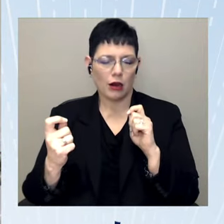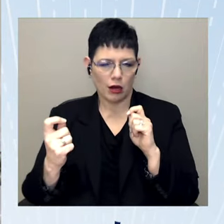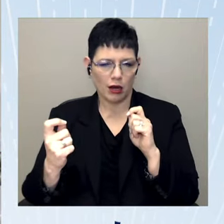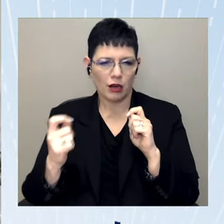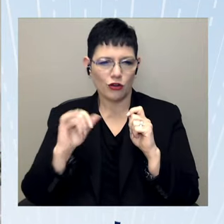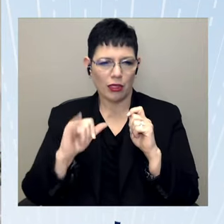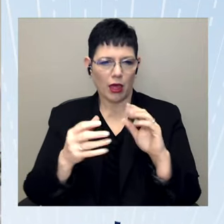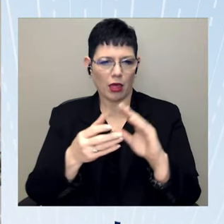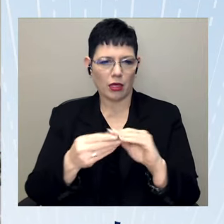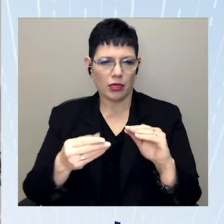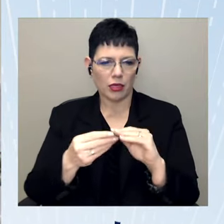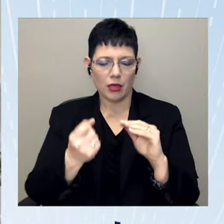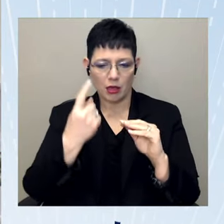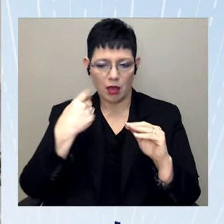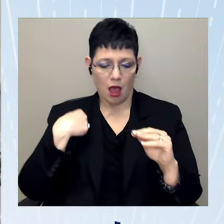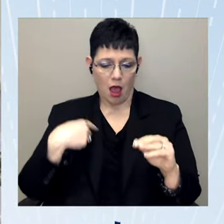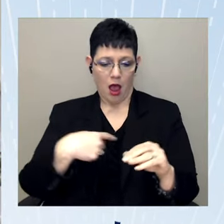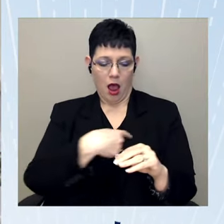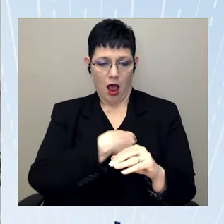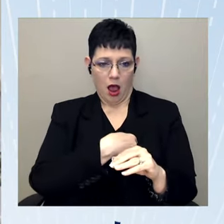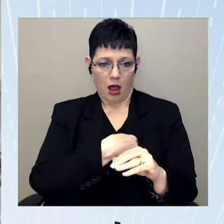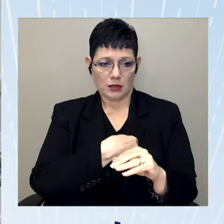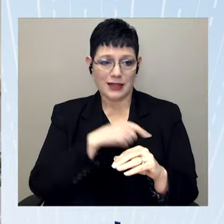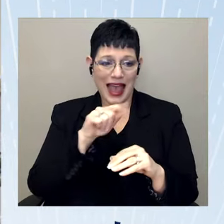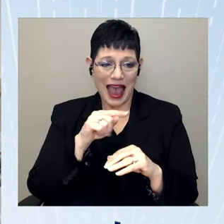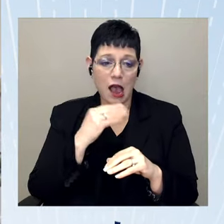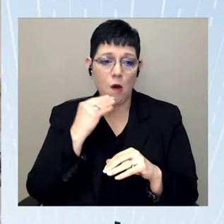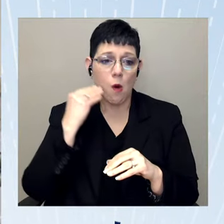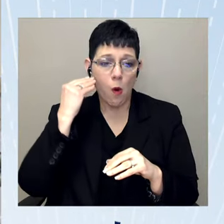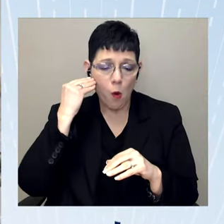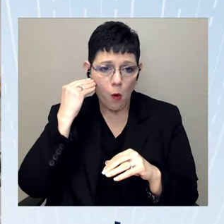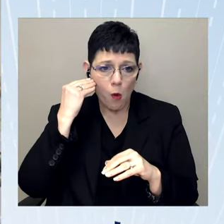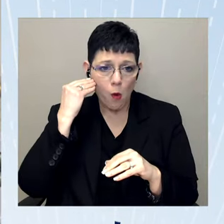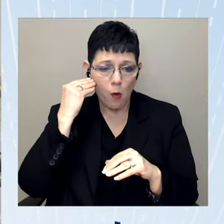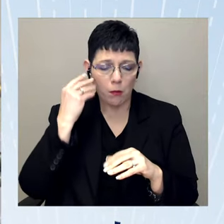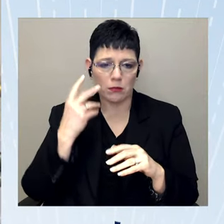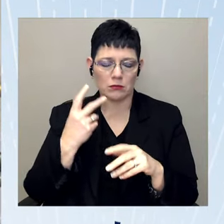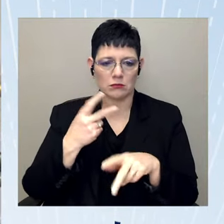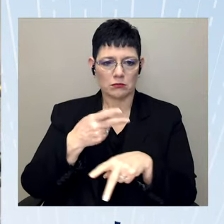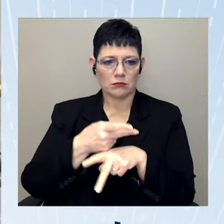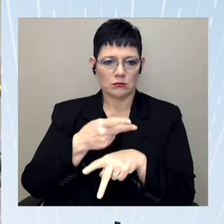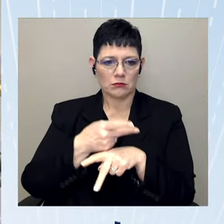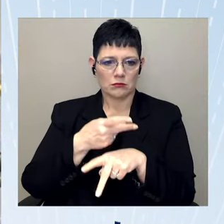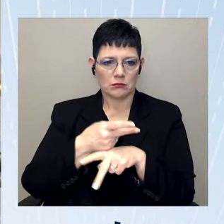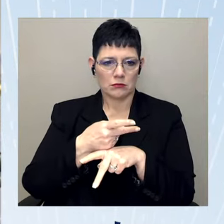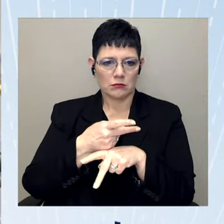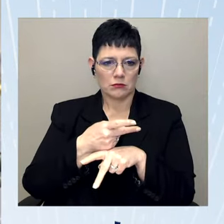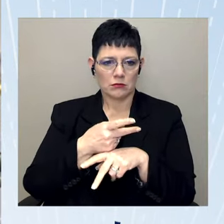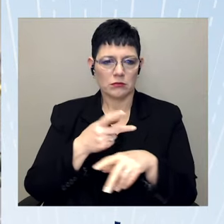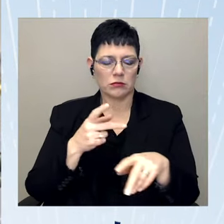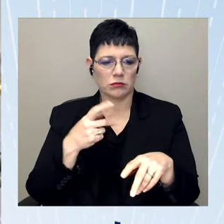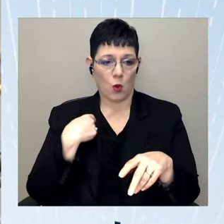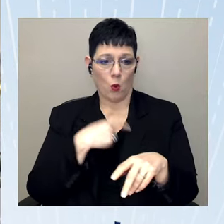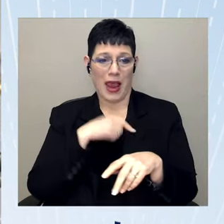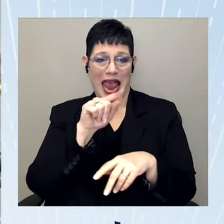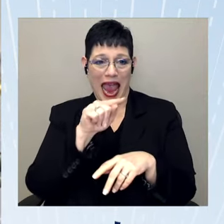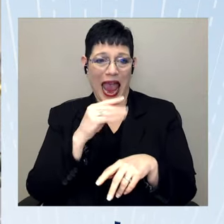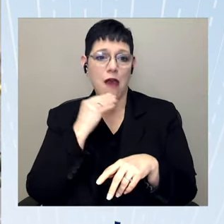us, the in-home family child care provider, that kept their doors open.